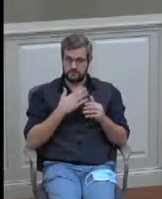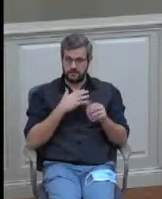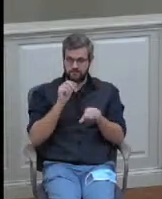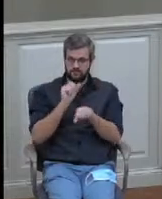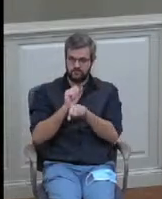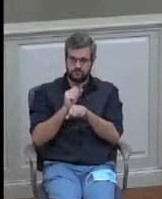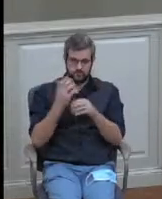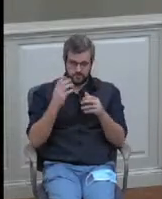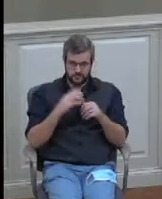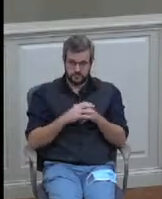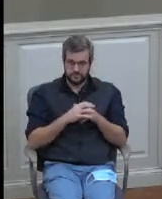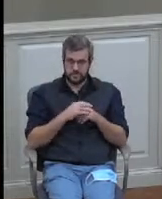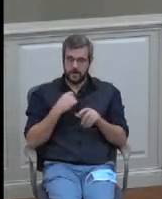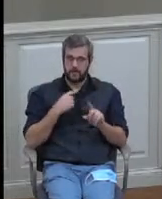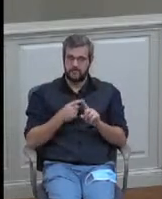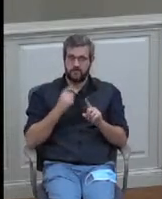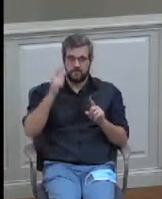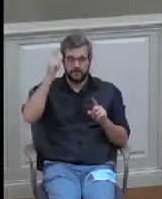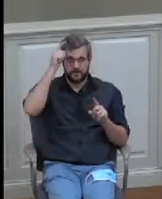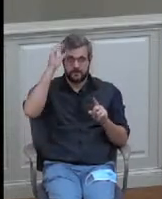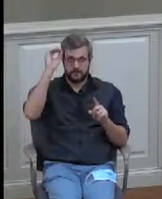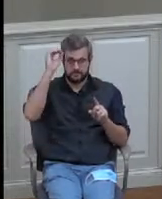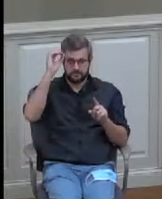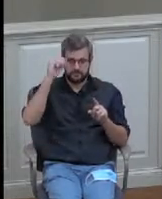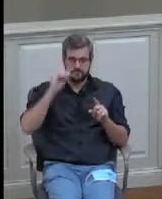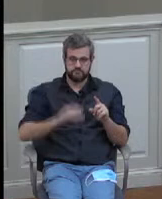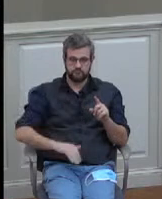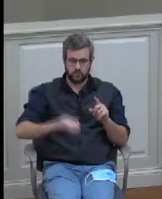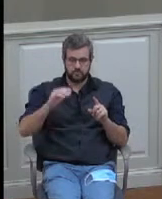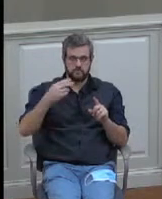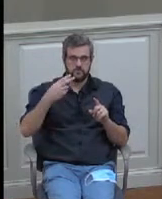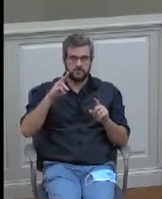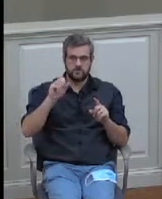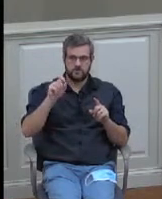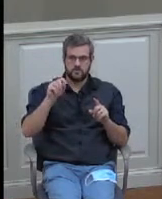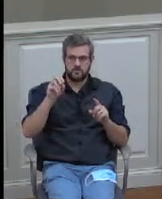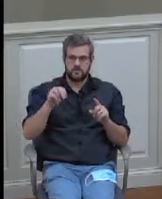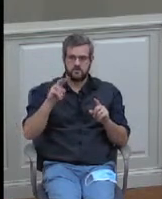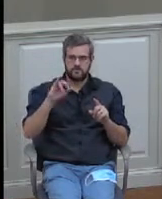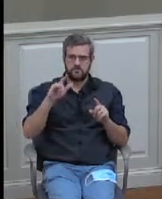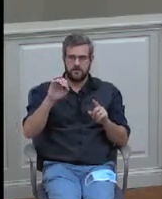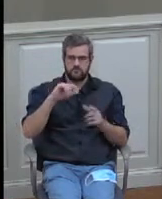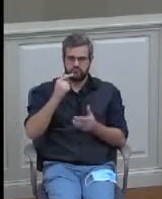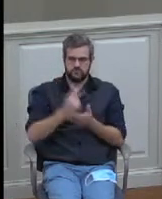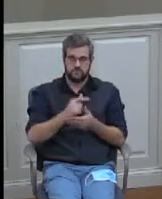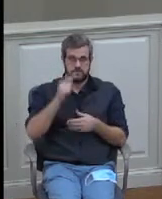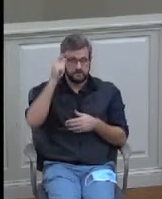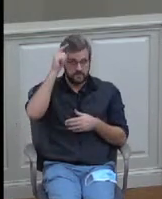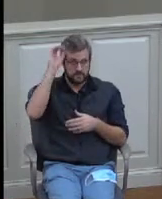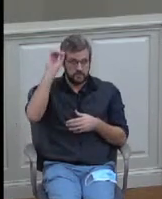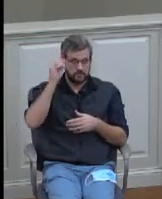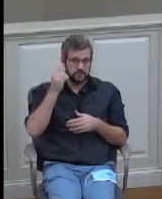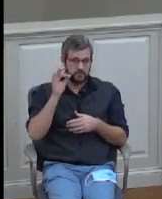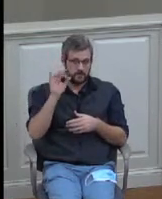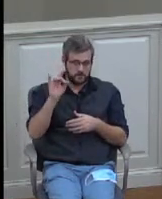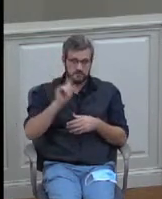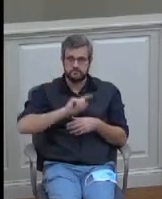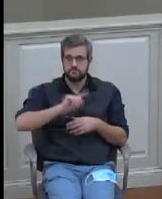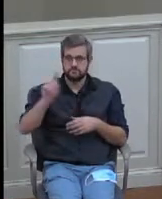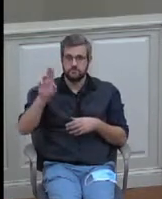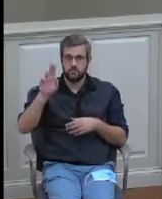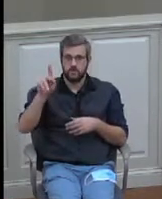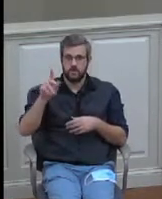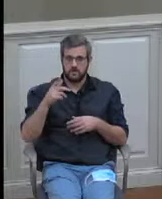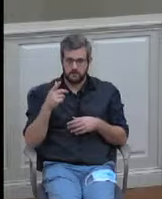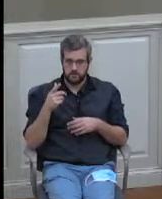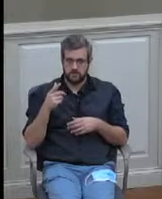I guess I'm from Lincoln County originally, from Houstonville. Went to Lincoln County, graduated in '98 from Lincoln, went to UK